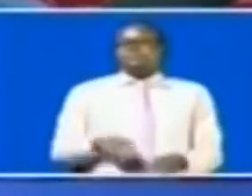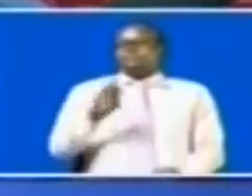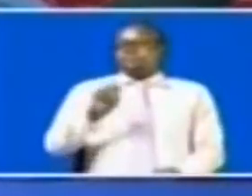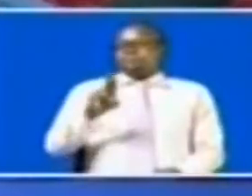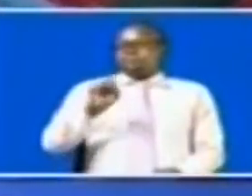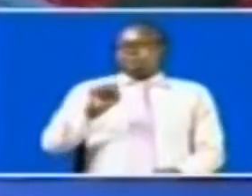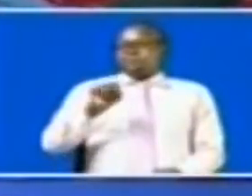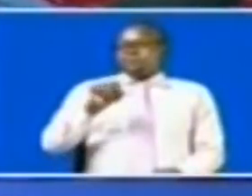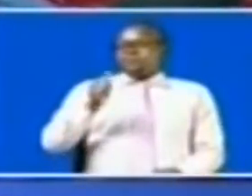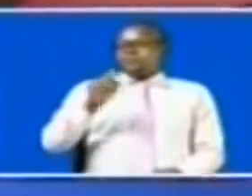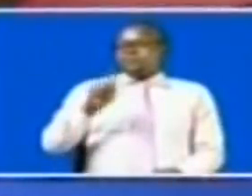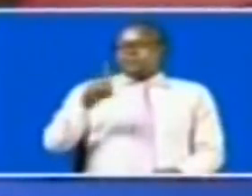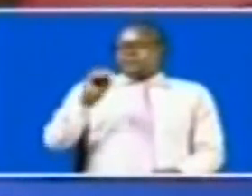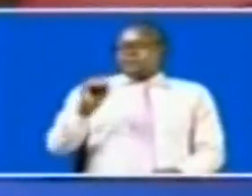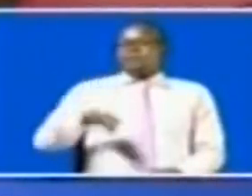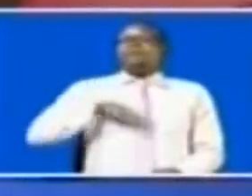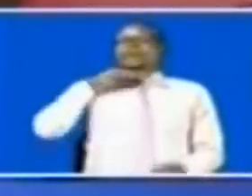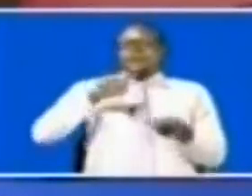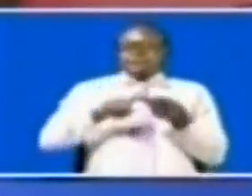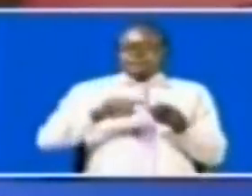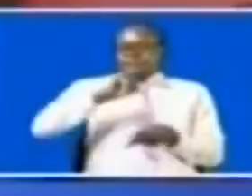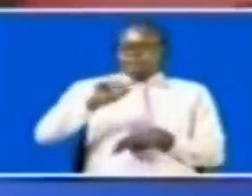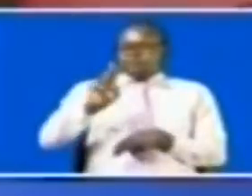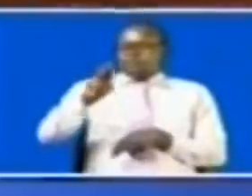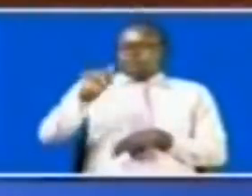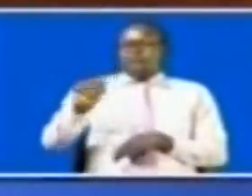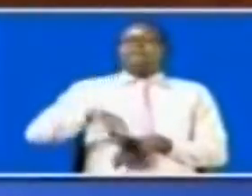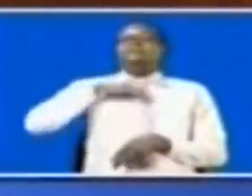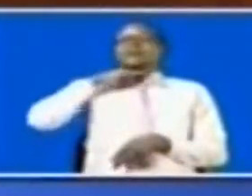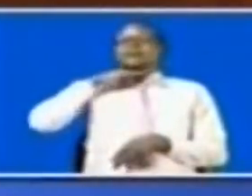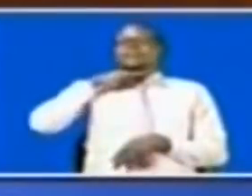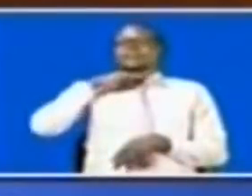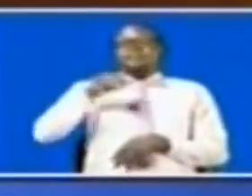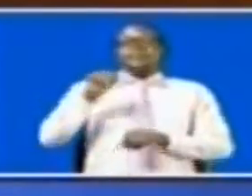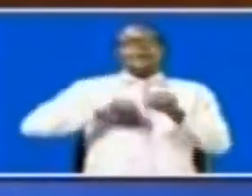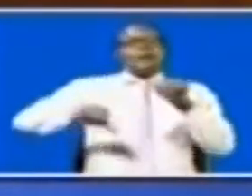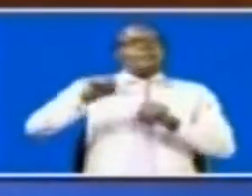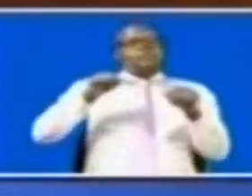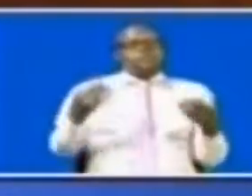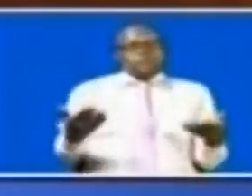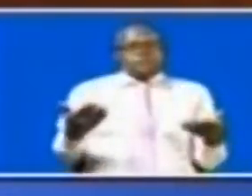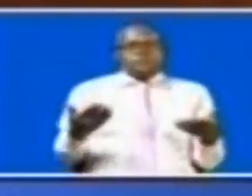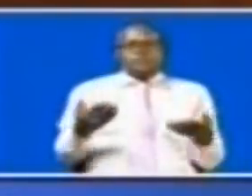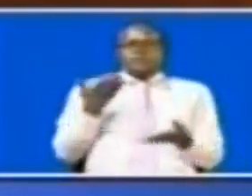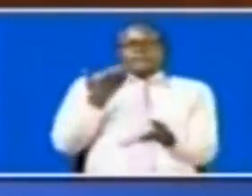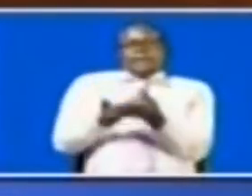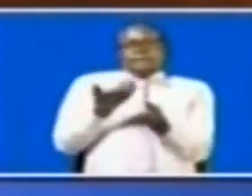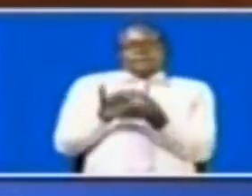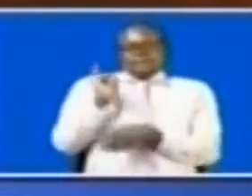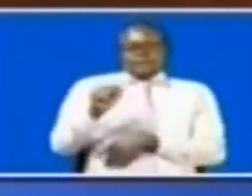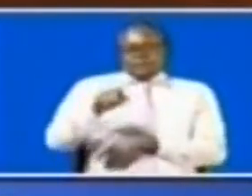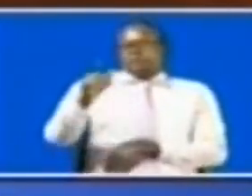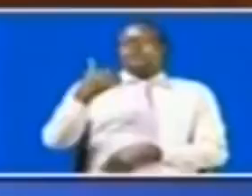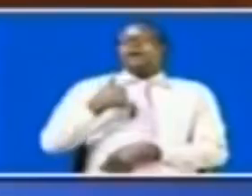Msando was killed during your tenure. Juma was killed during your tenure. It is about the evidence that you